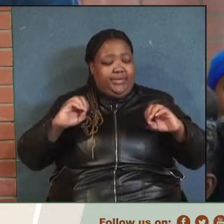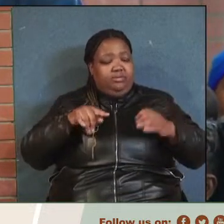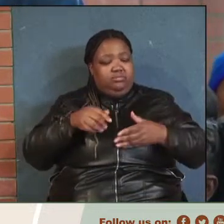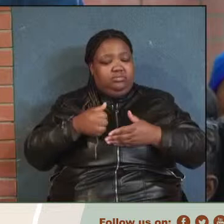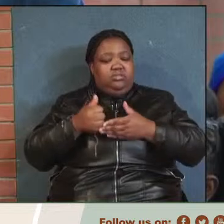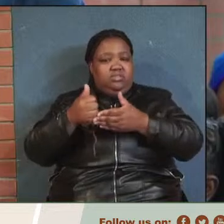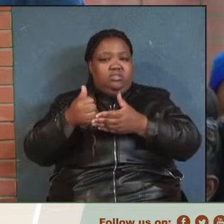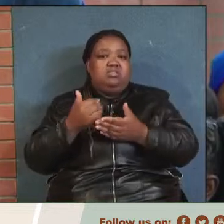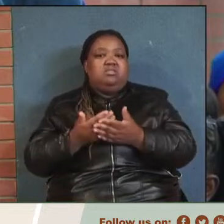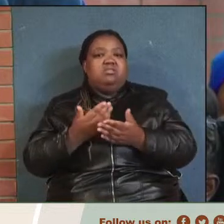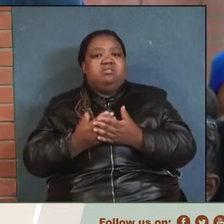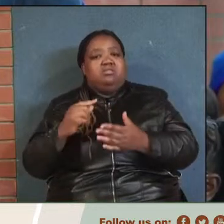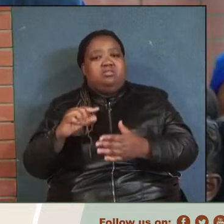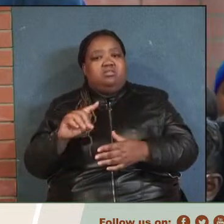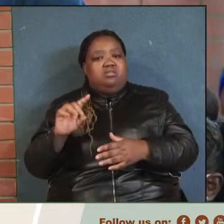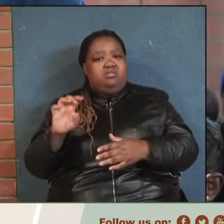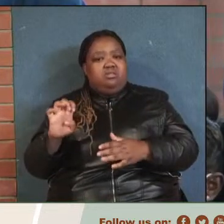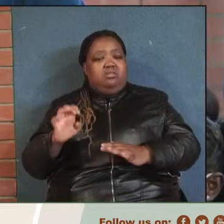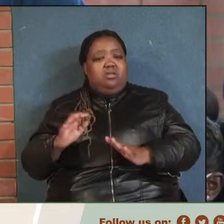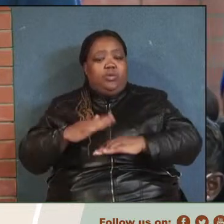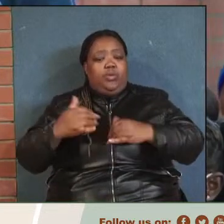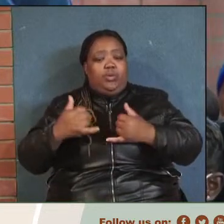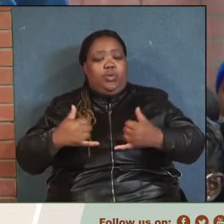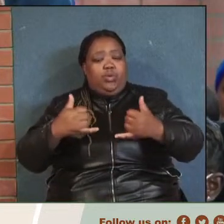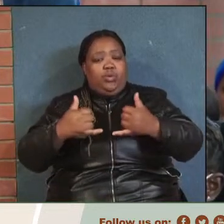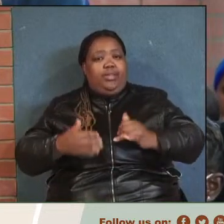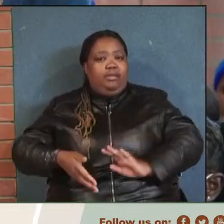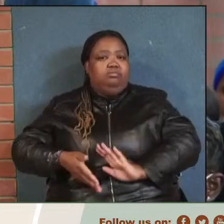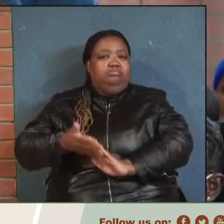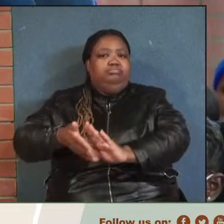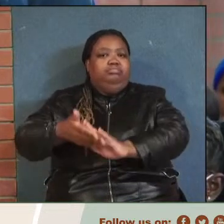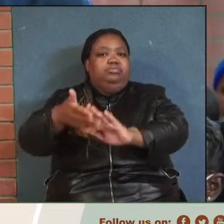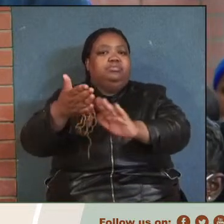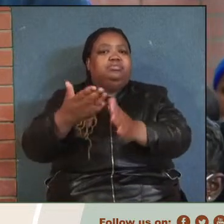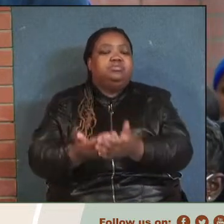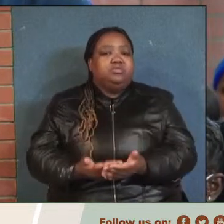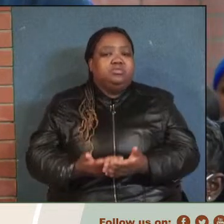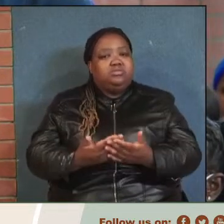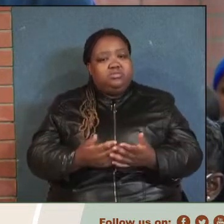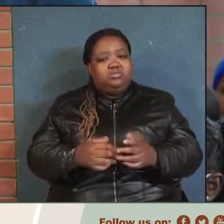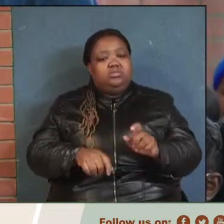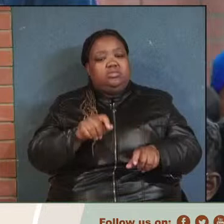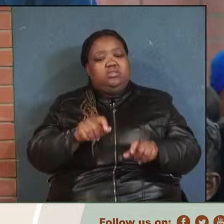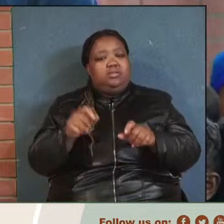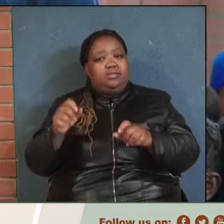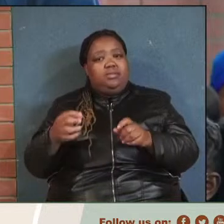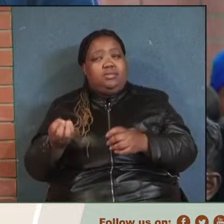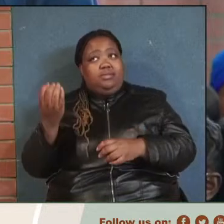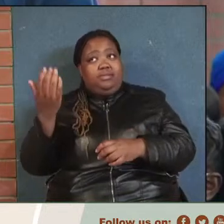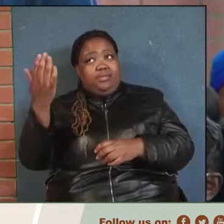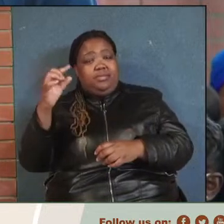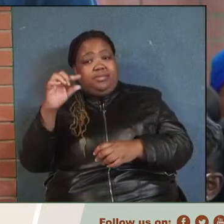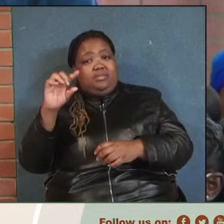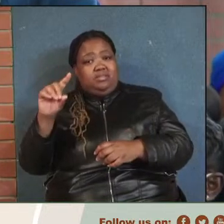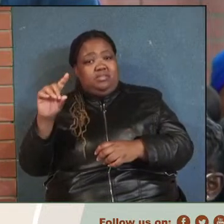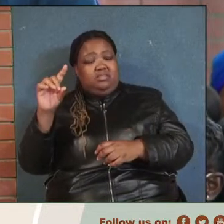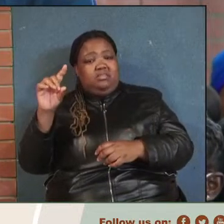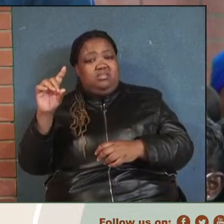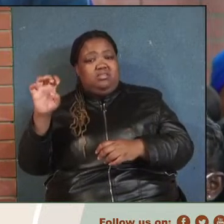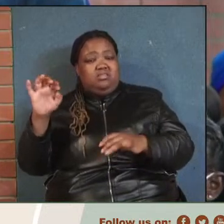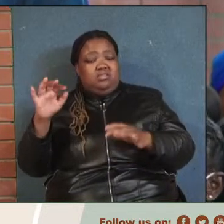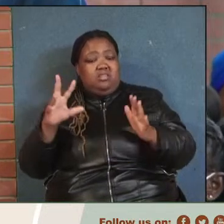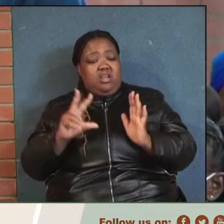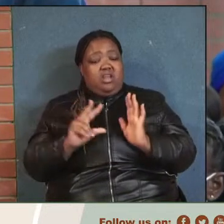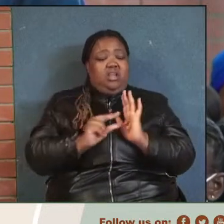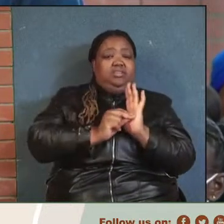the effectiveness of GDE online applications, bearing in mind that the applicants of GDE are not subjected to install GDE apps, but